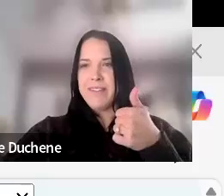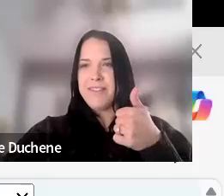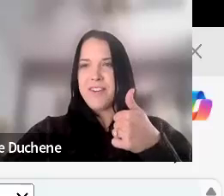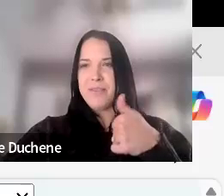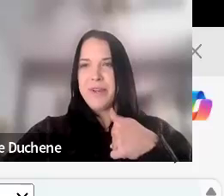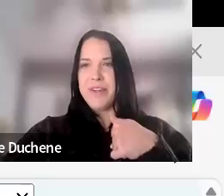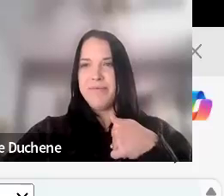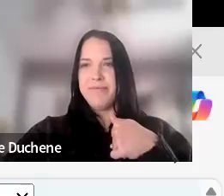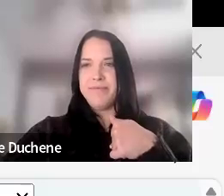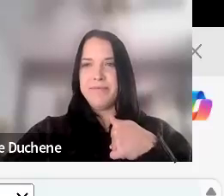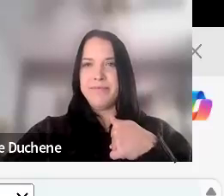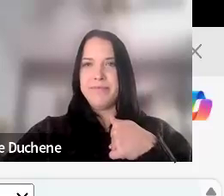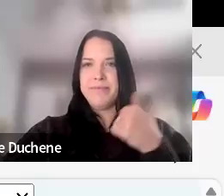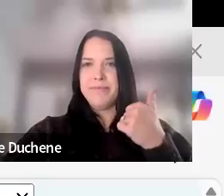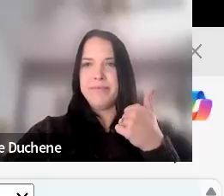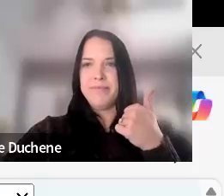up, somebody. John, are we good?